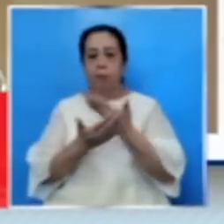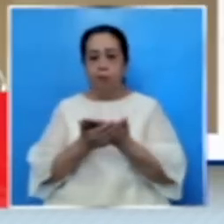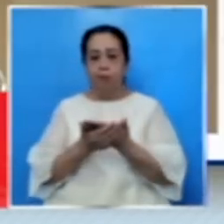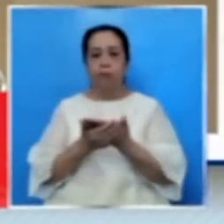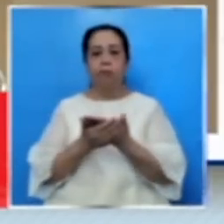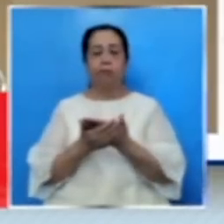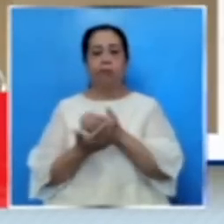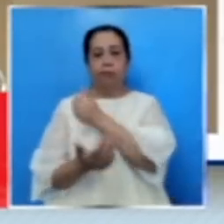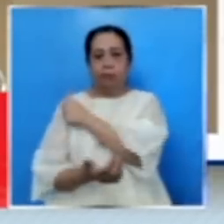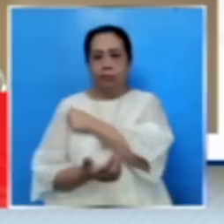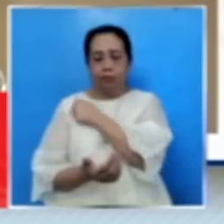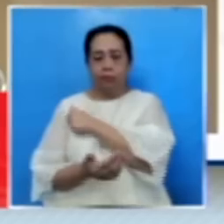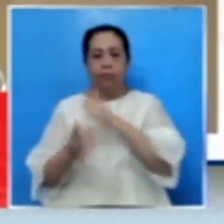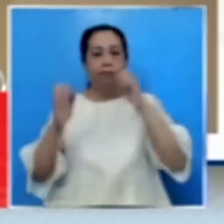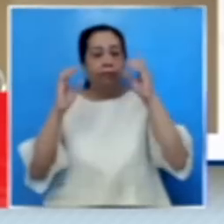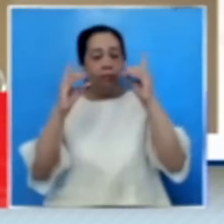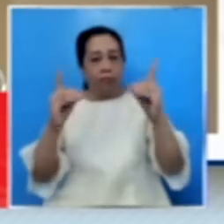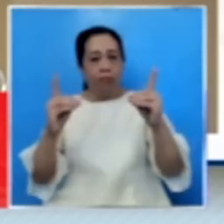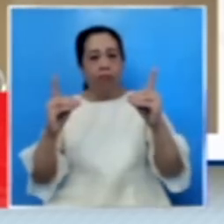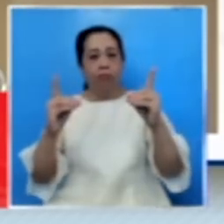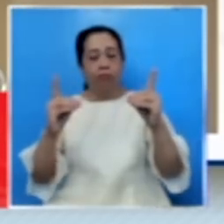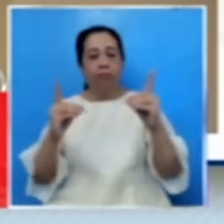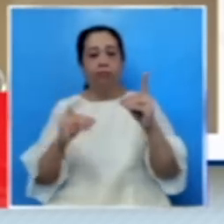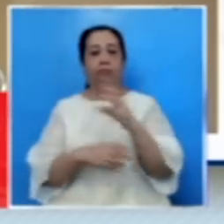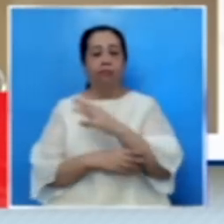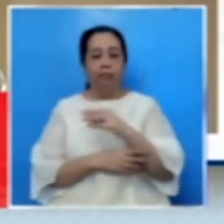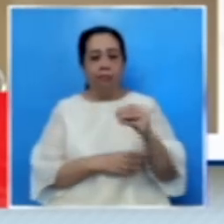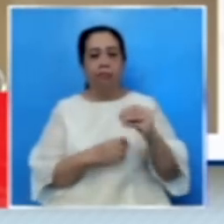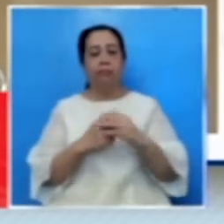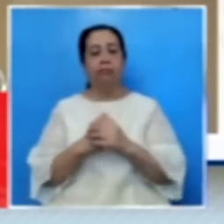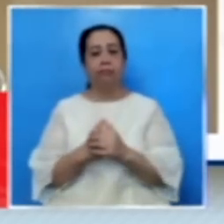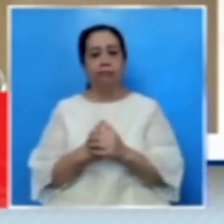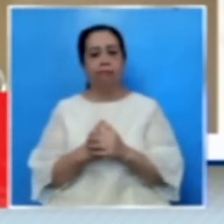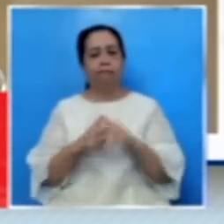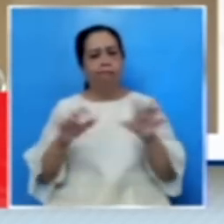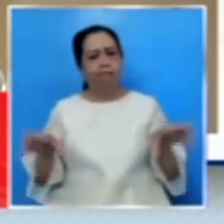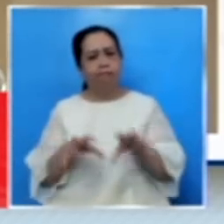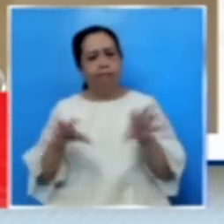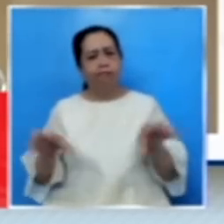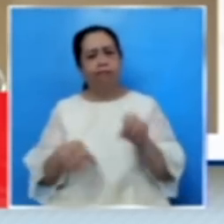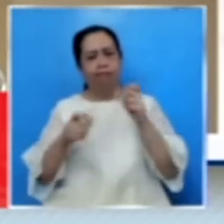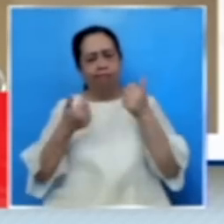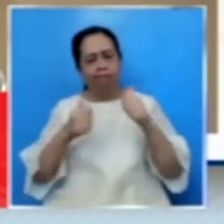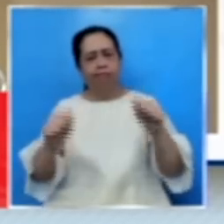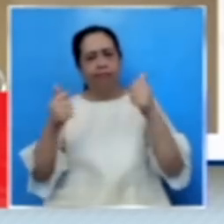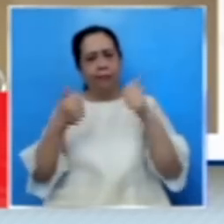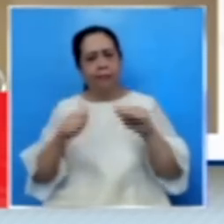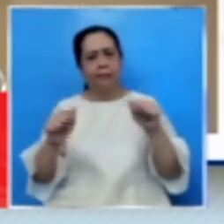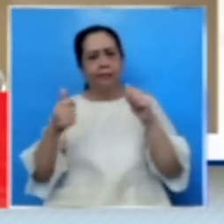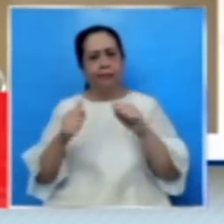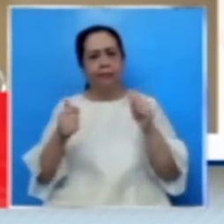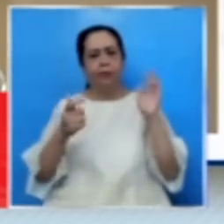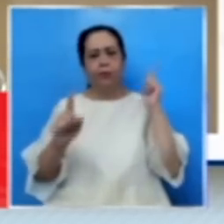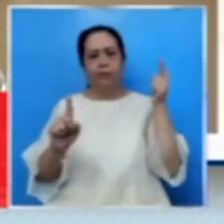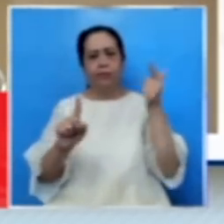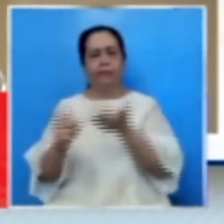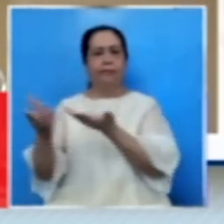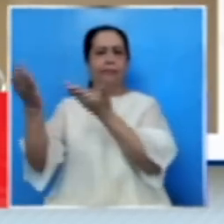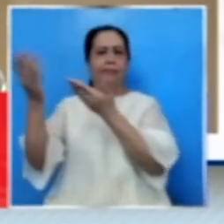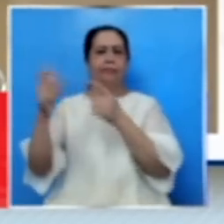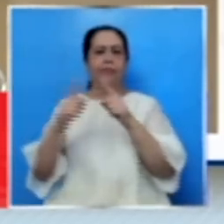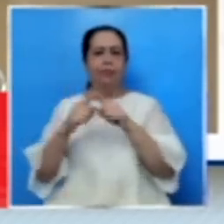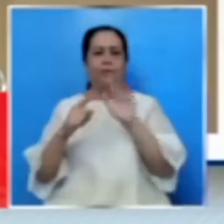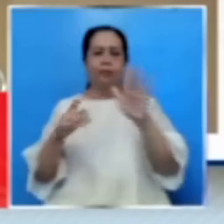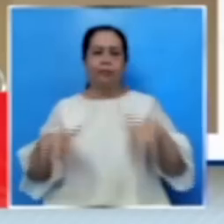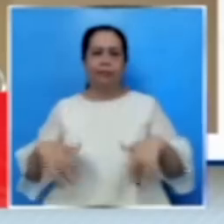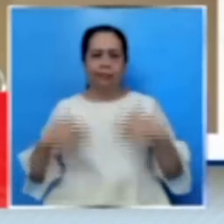edukasyon, ug pagpaningkamot maoy magdala kanila palayo sa kinabuhi